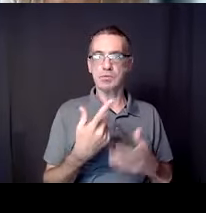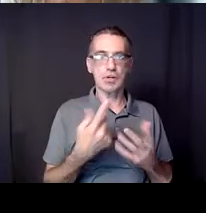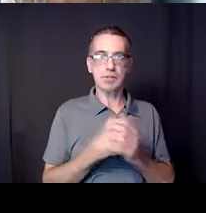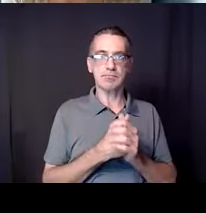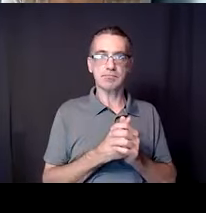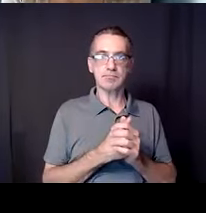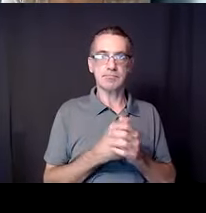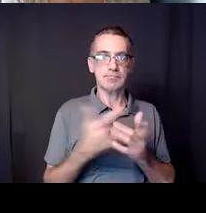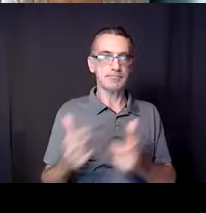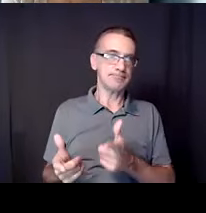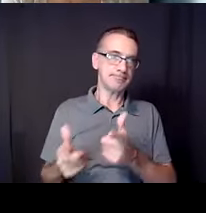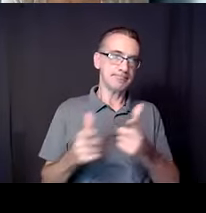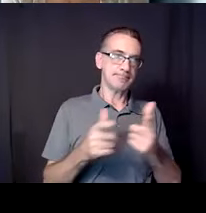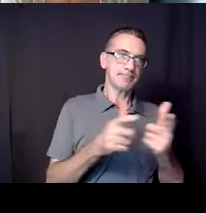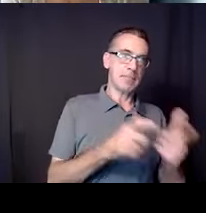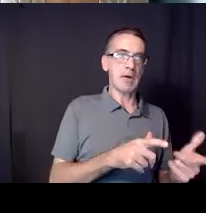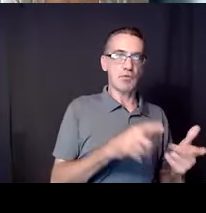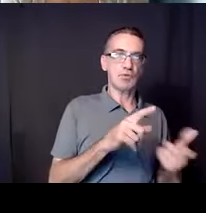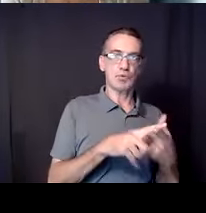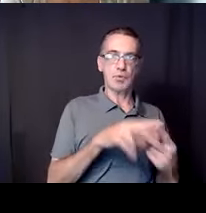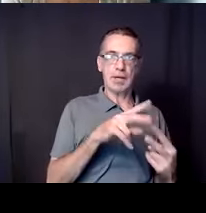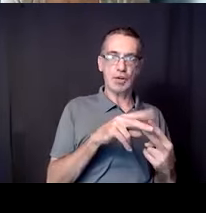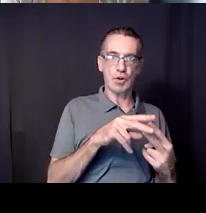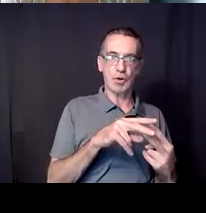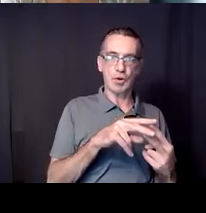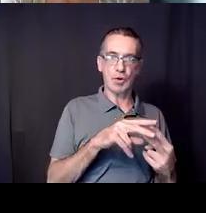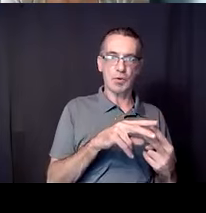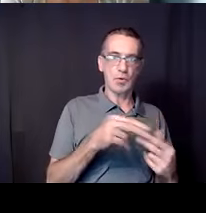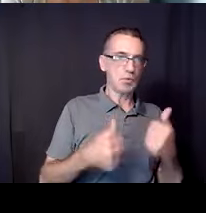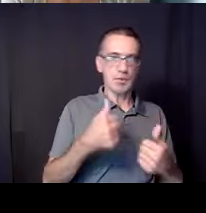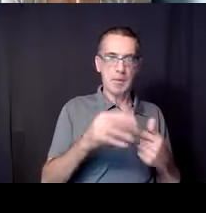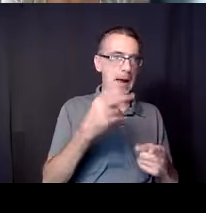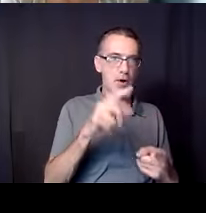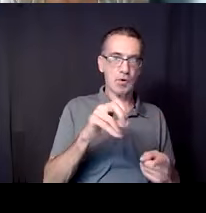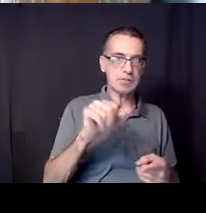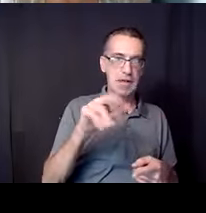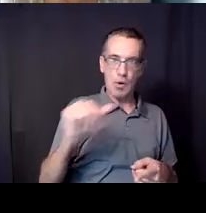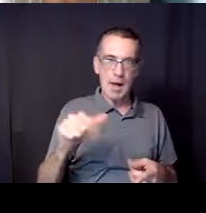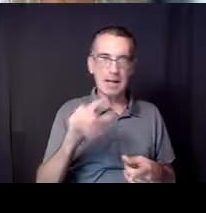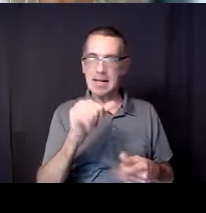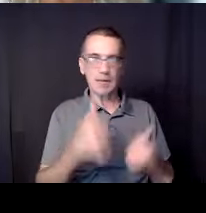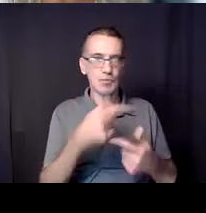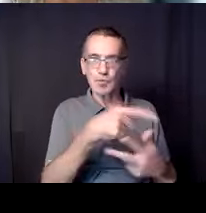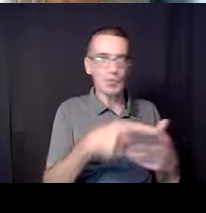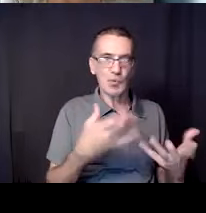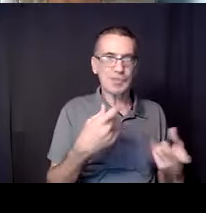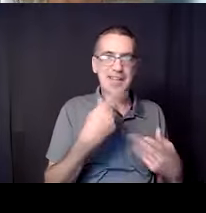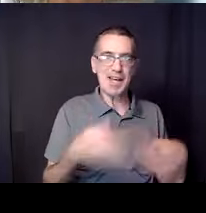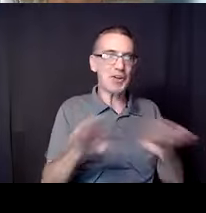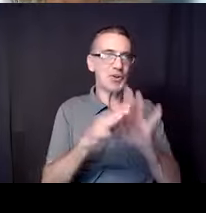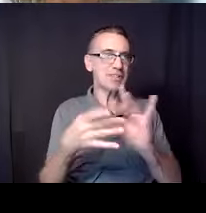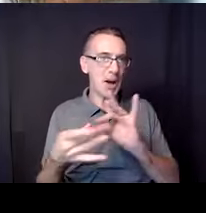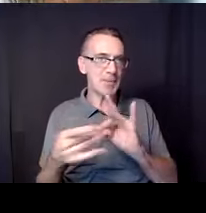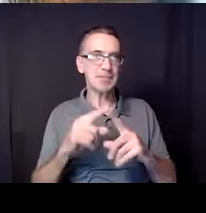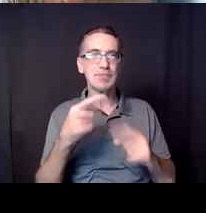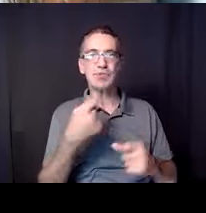I will turn it back over, I think, to either whichever, Michael, Sarah, or Lydia, whoever wants to say the closing comments, but just